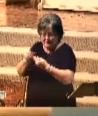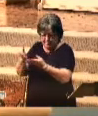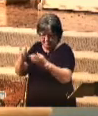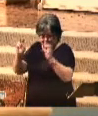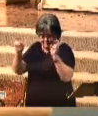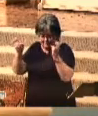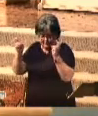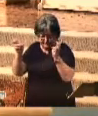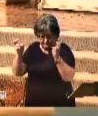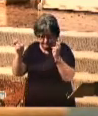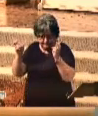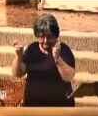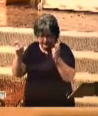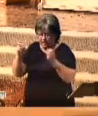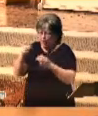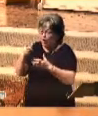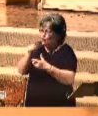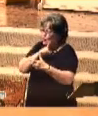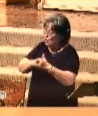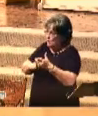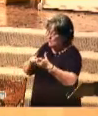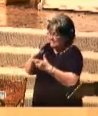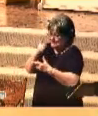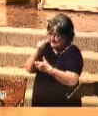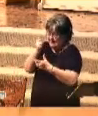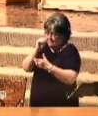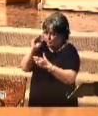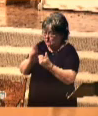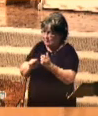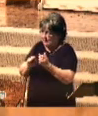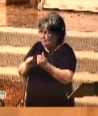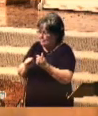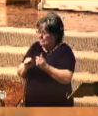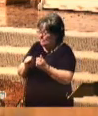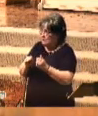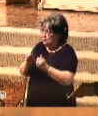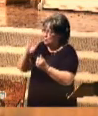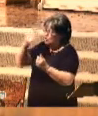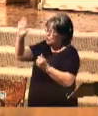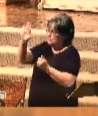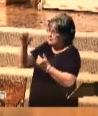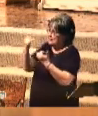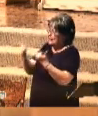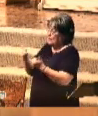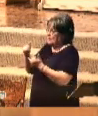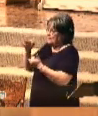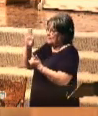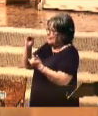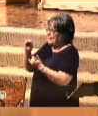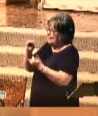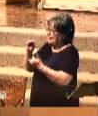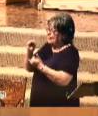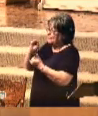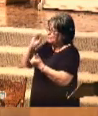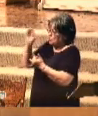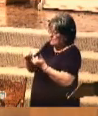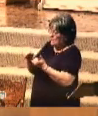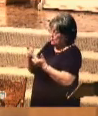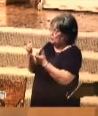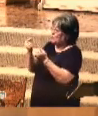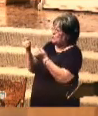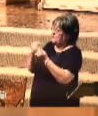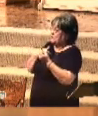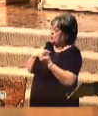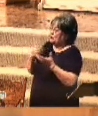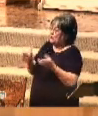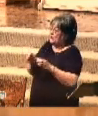We're saying, Lord, this is 10%, this is Yours now. The 90%, what do You want me to do with it? You're in charge. Holy Spirit, you lead me and guide me.